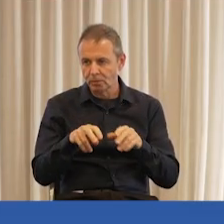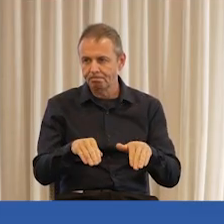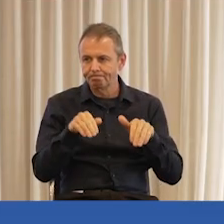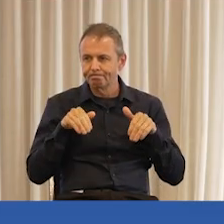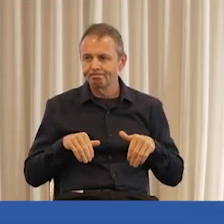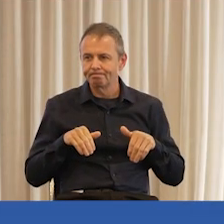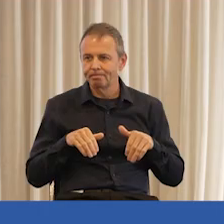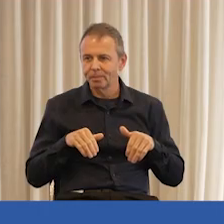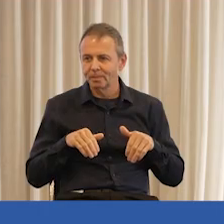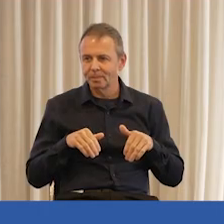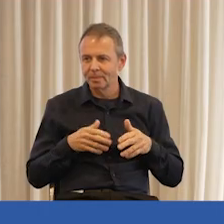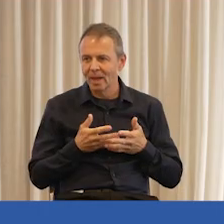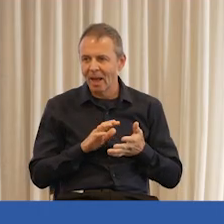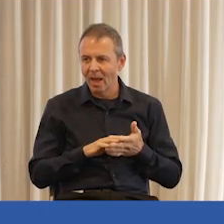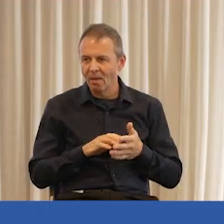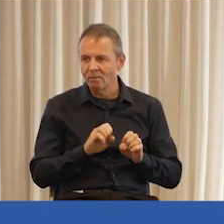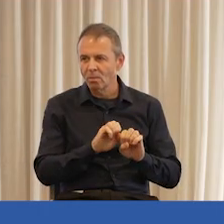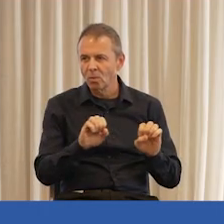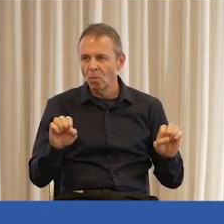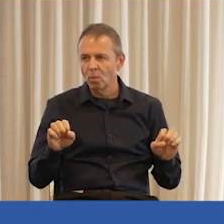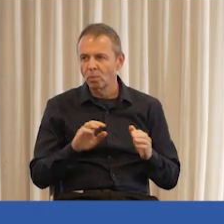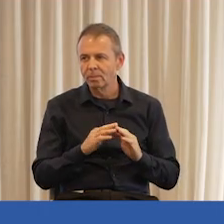back from everyday community members?